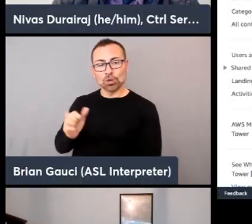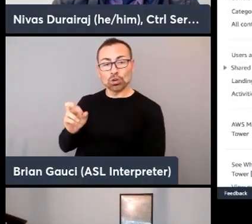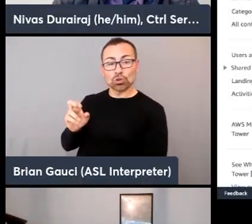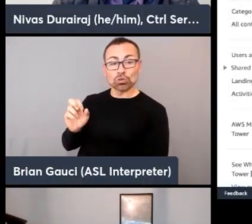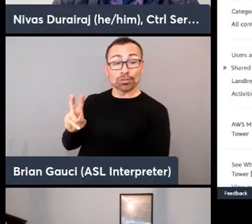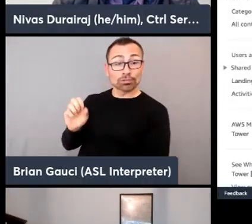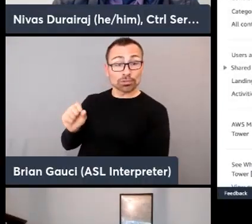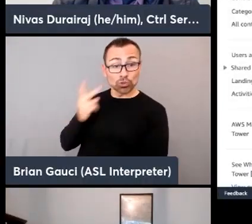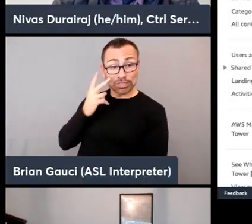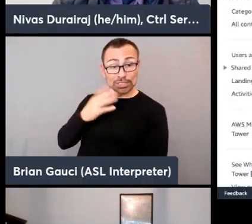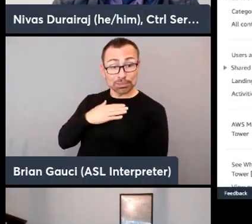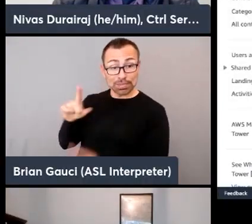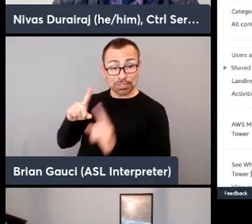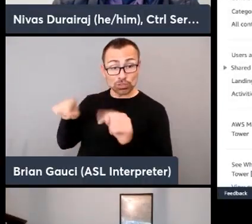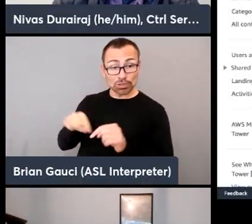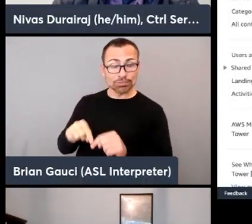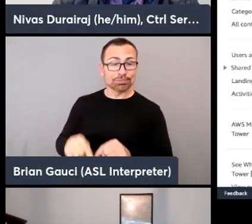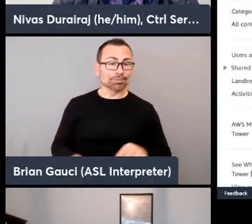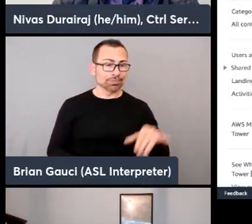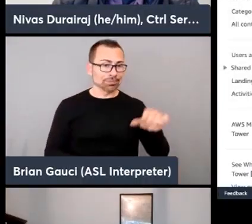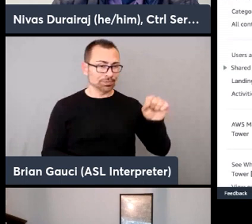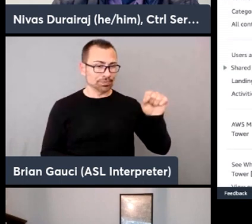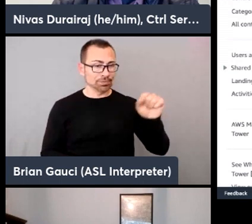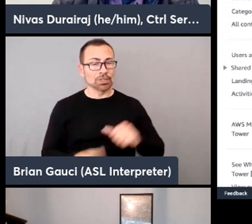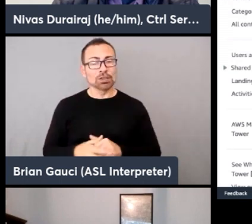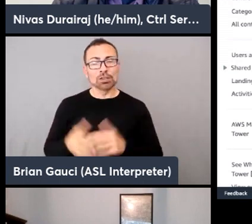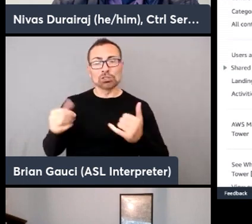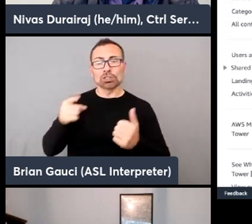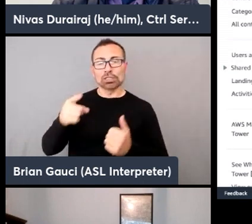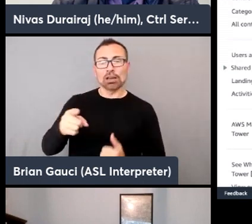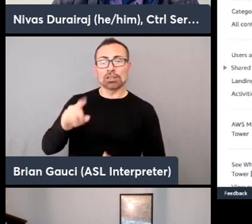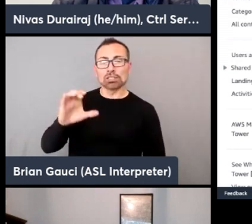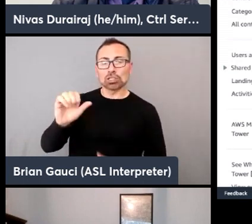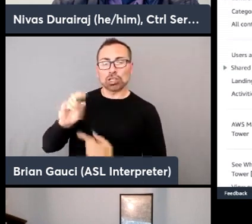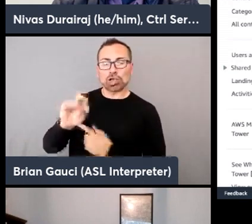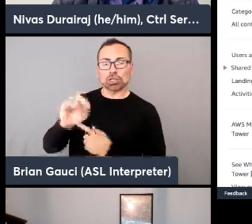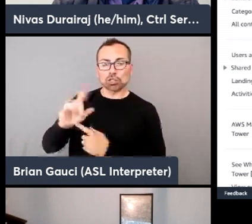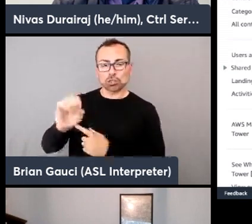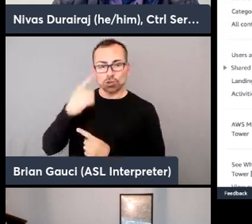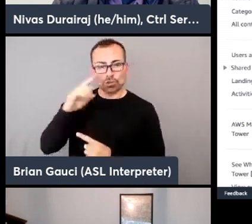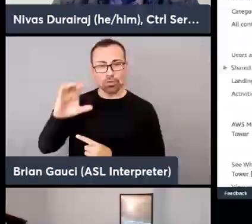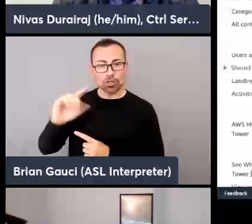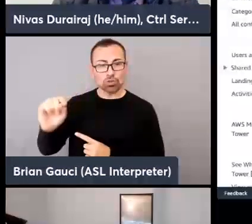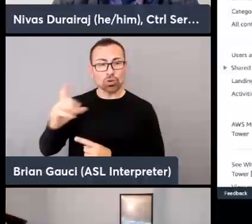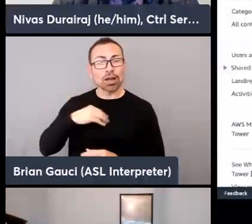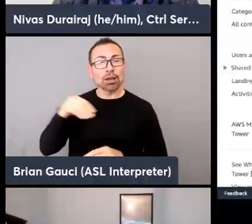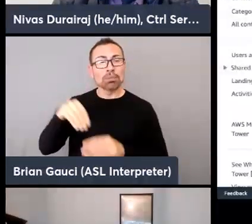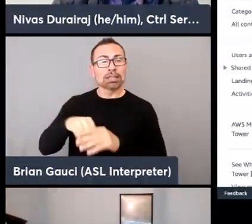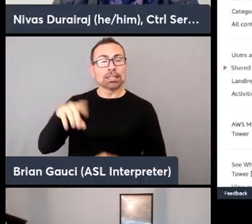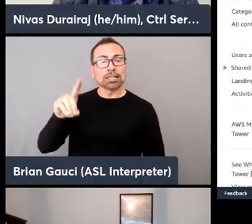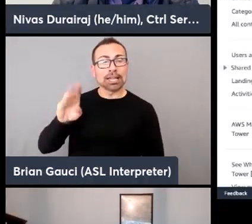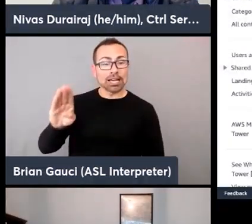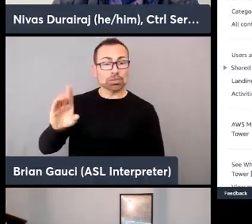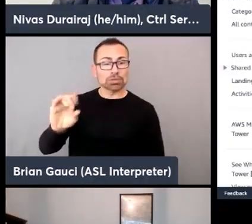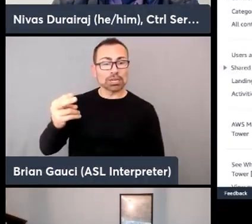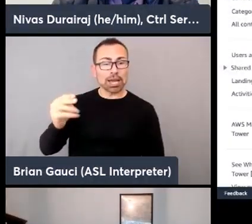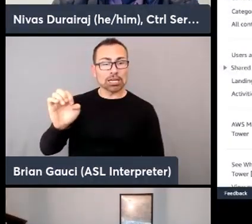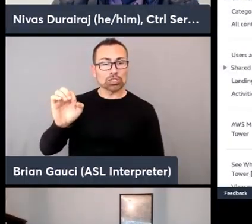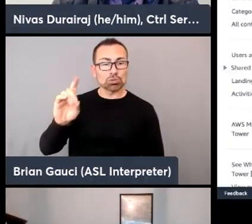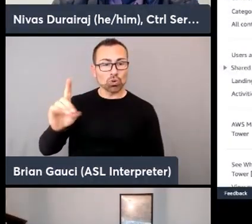Awesome. So where I am at right now is the Control Tower console itself, and I'm at the dashboard of the Control Tower console, as you can